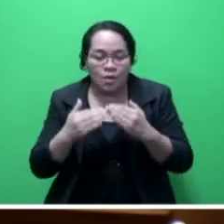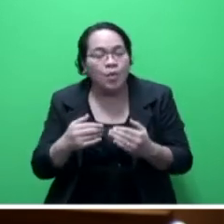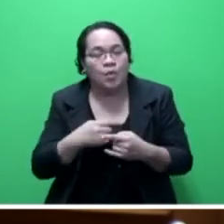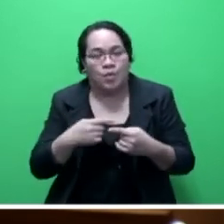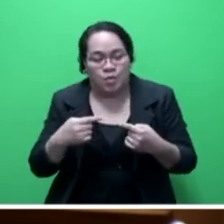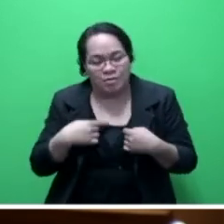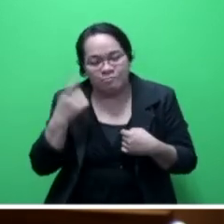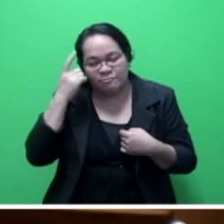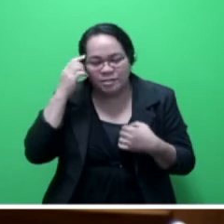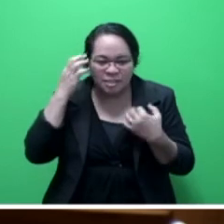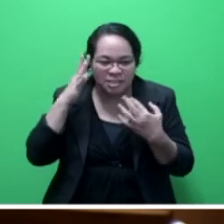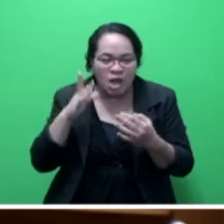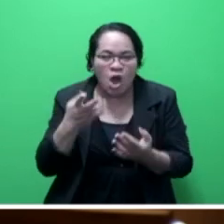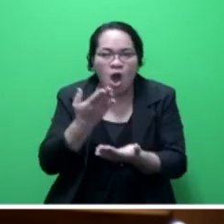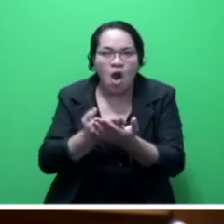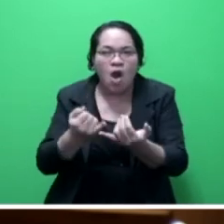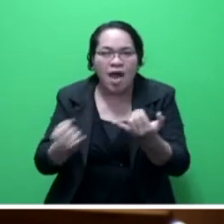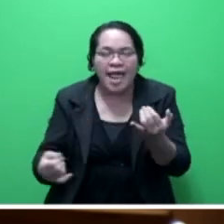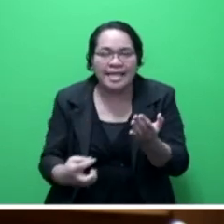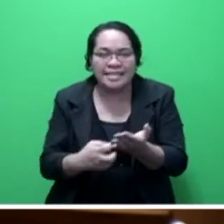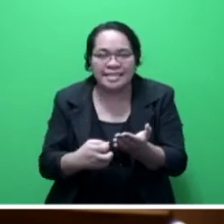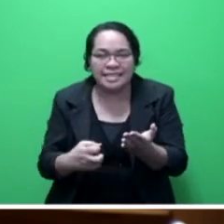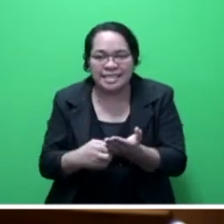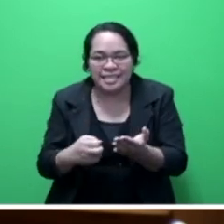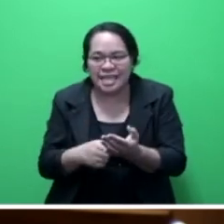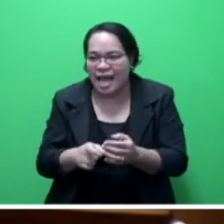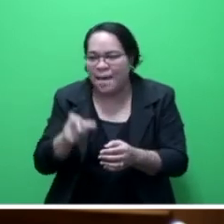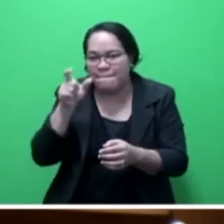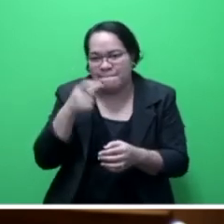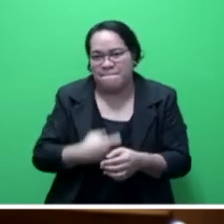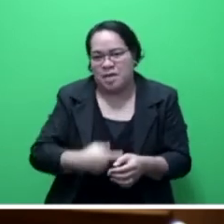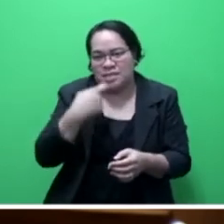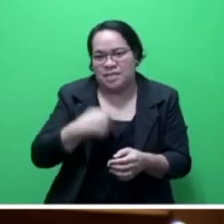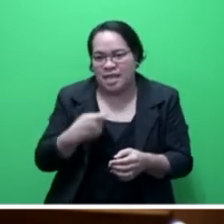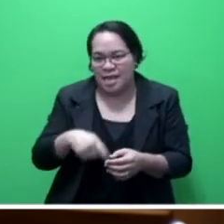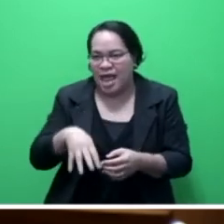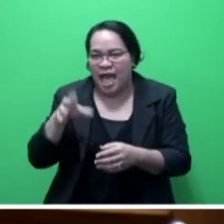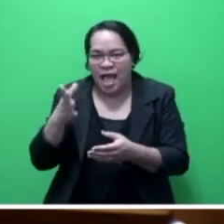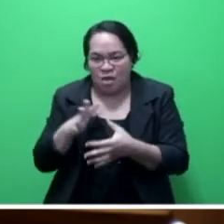considering online ticketing and establishment of personal cargo collection and distribution